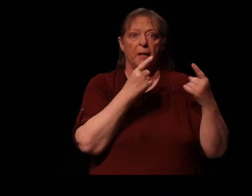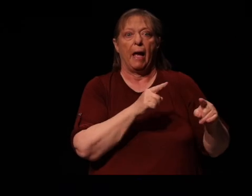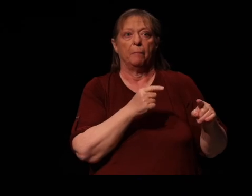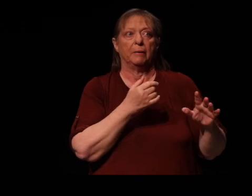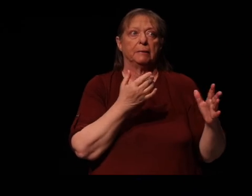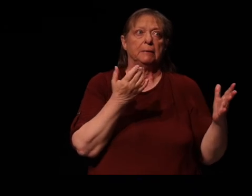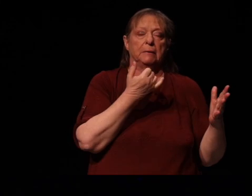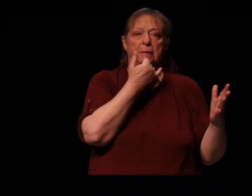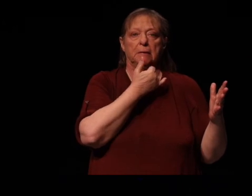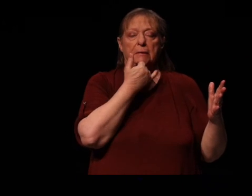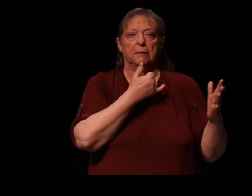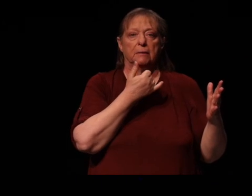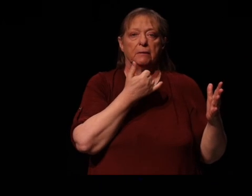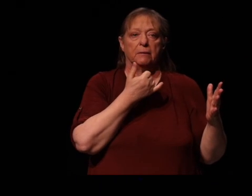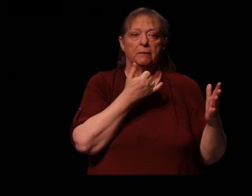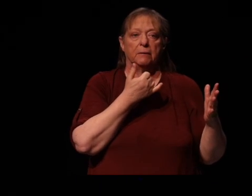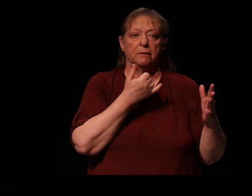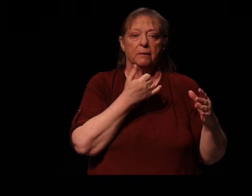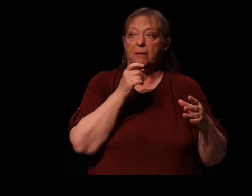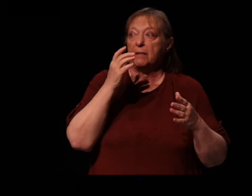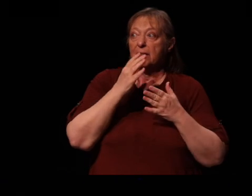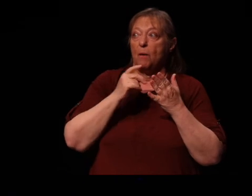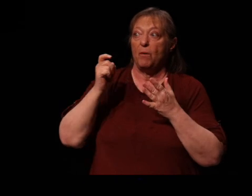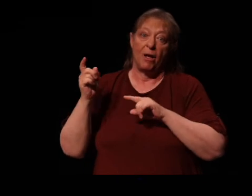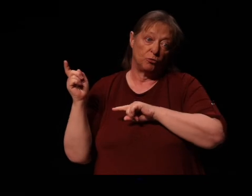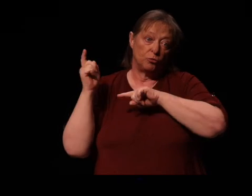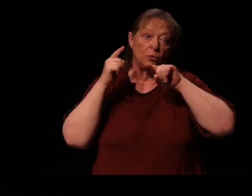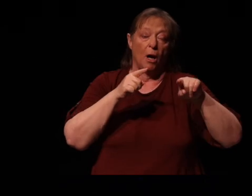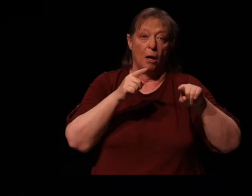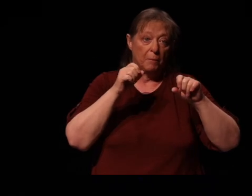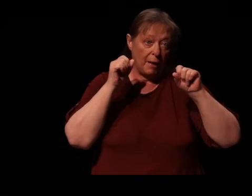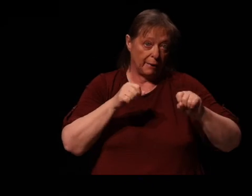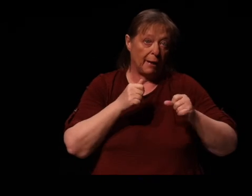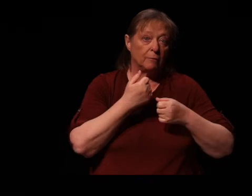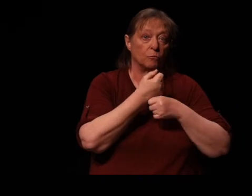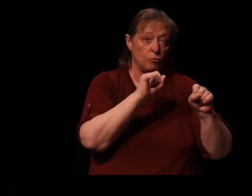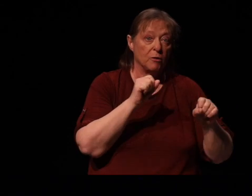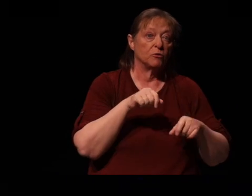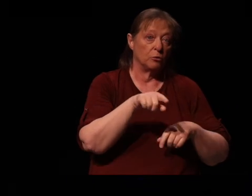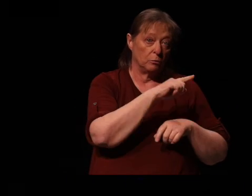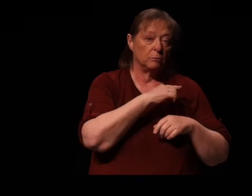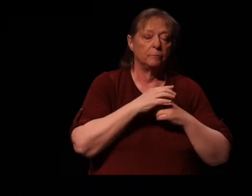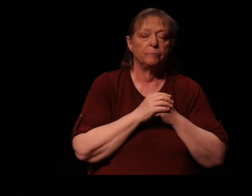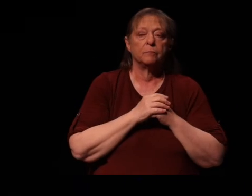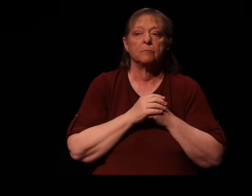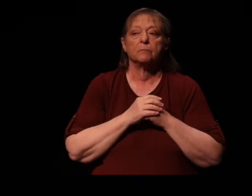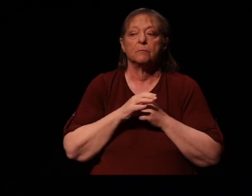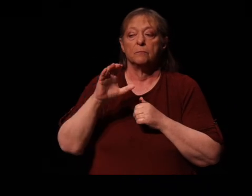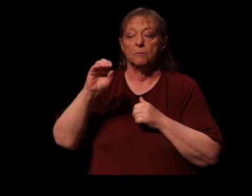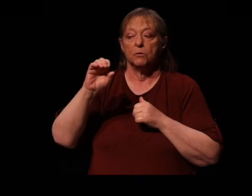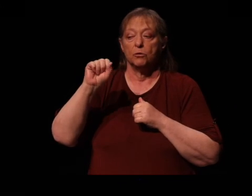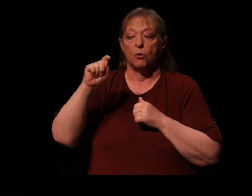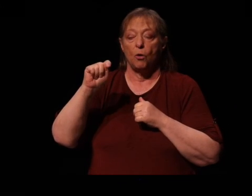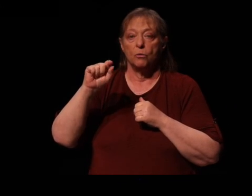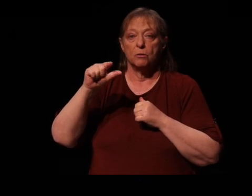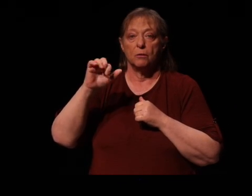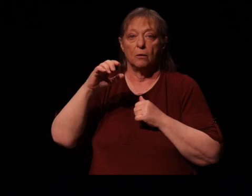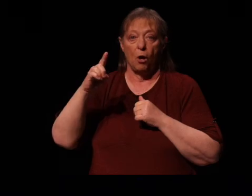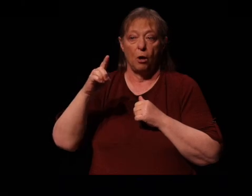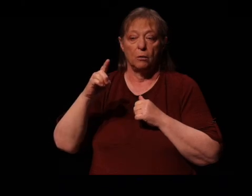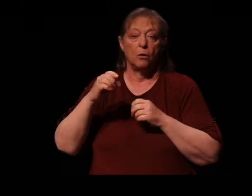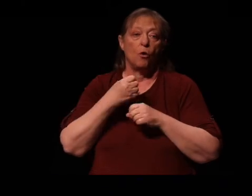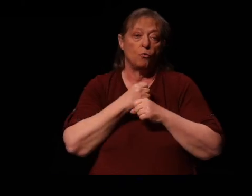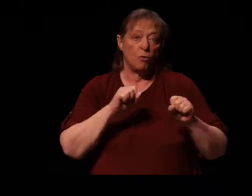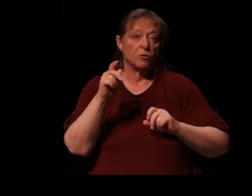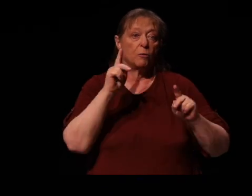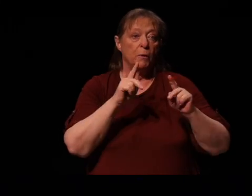or some uncertain thing happens to them out there. There's got to be somebody that has the ability to rescue them. The Coast Guard